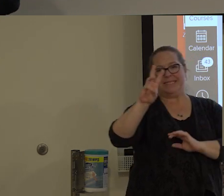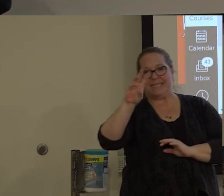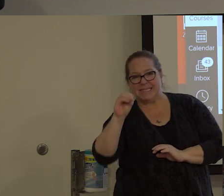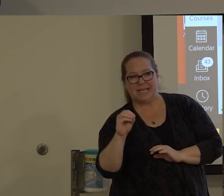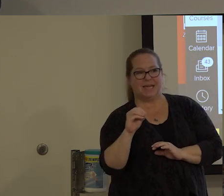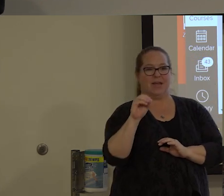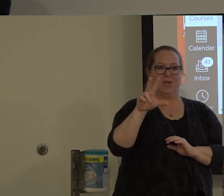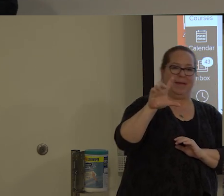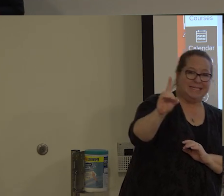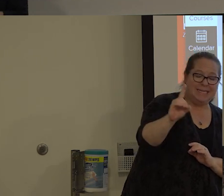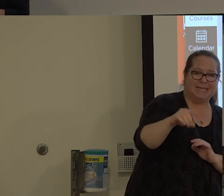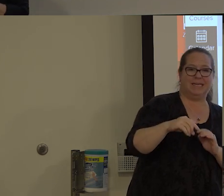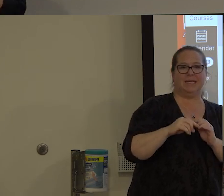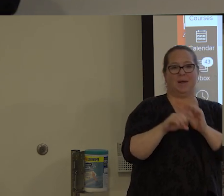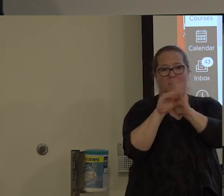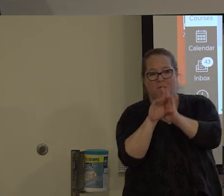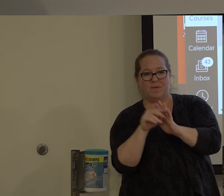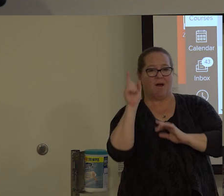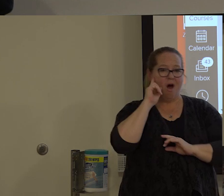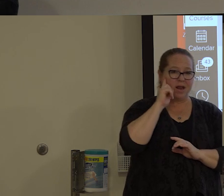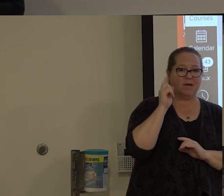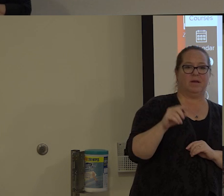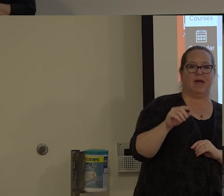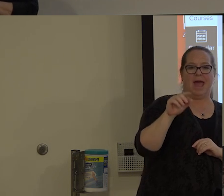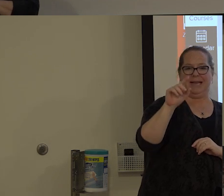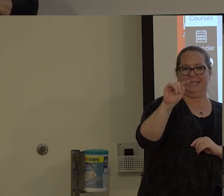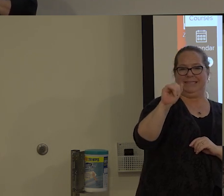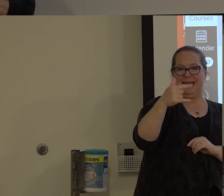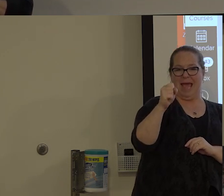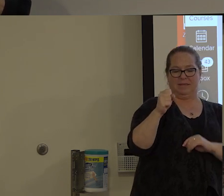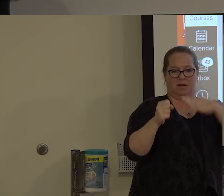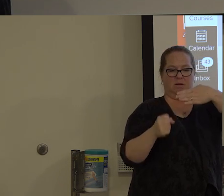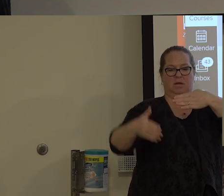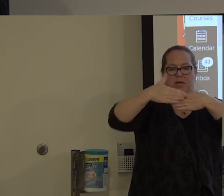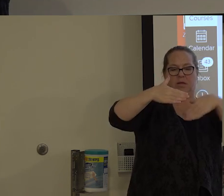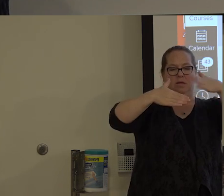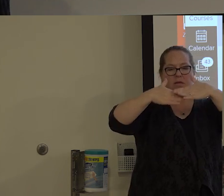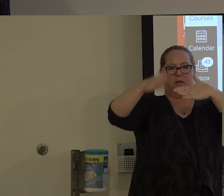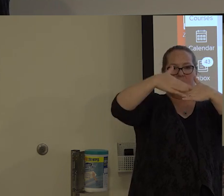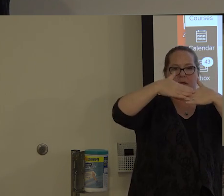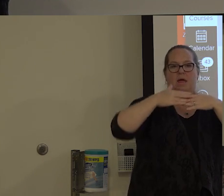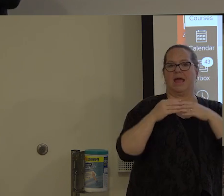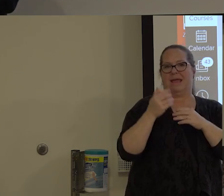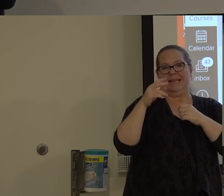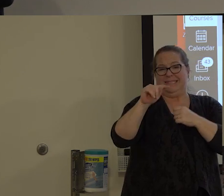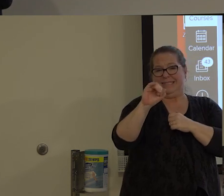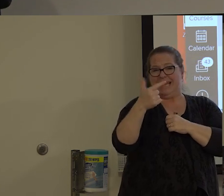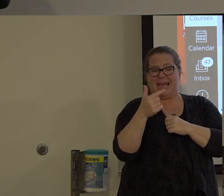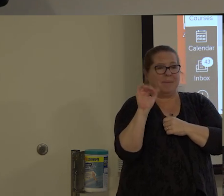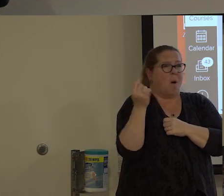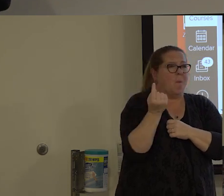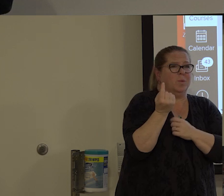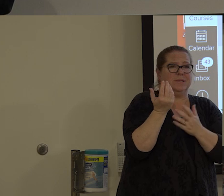with 3D images. And then what happens is tags are layered on top of that. So those tags can be almost anything. They can